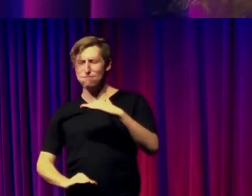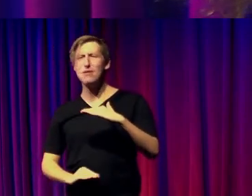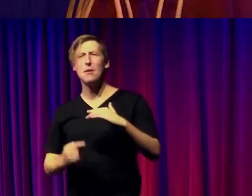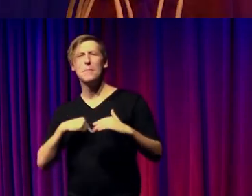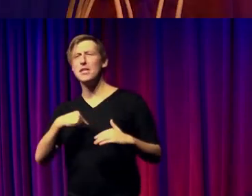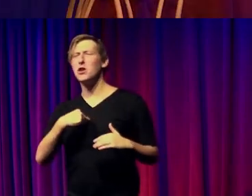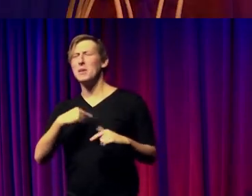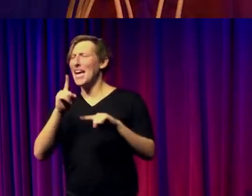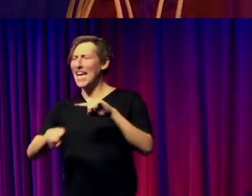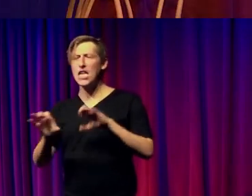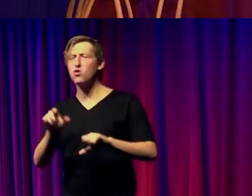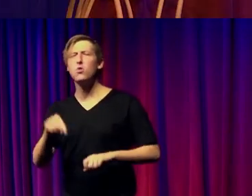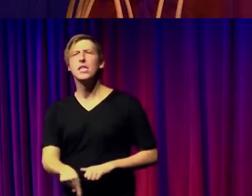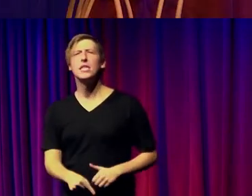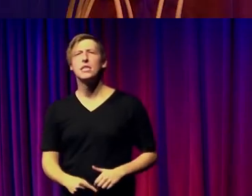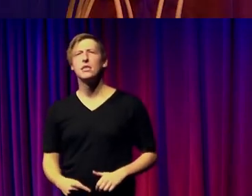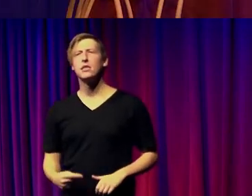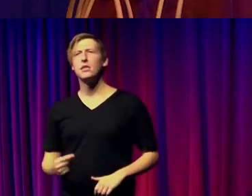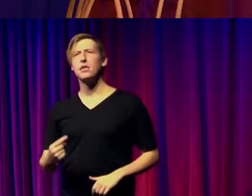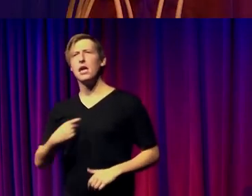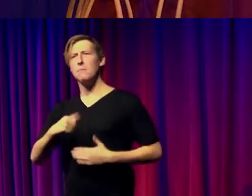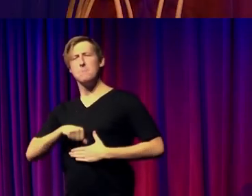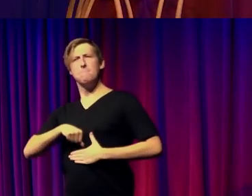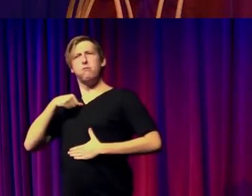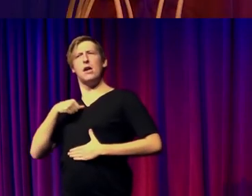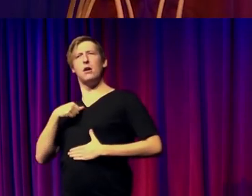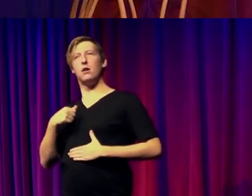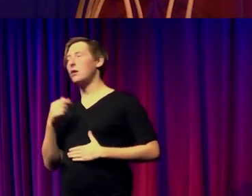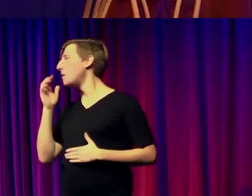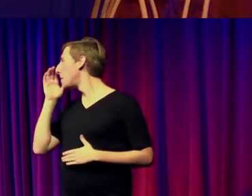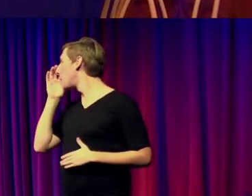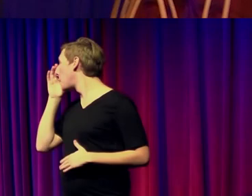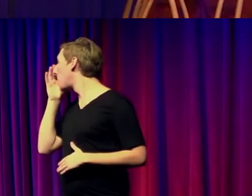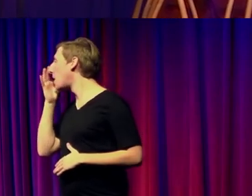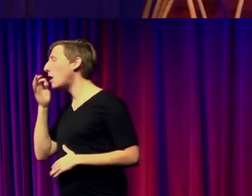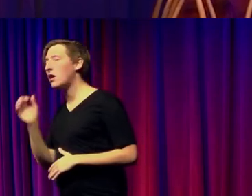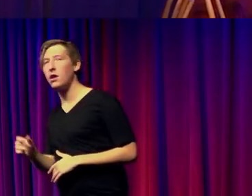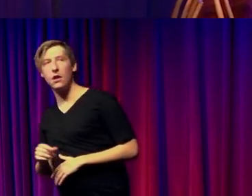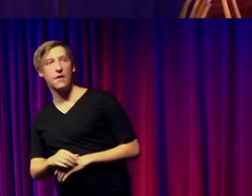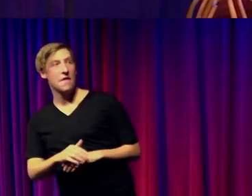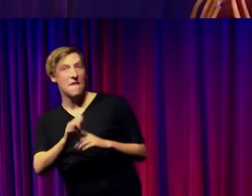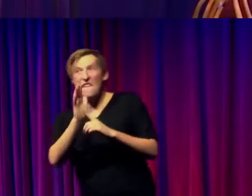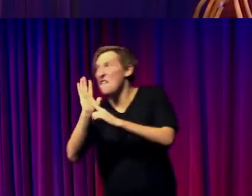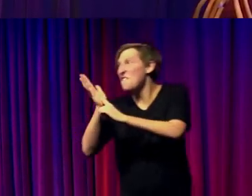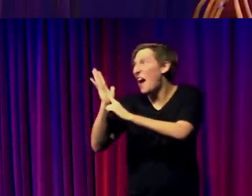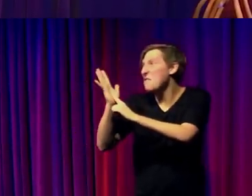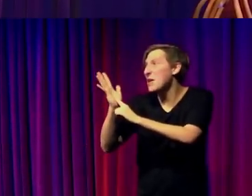5 minutes until curtain, okay? That gives us plenty of time. It does. I meant